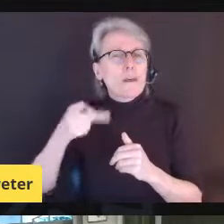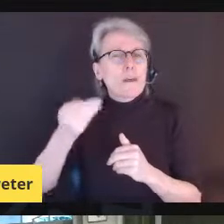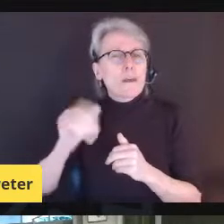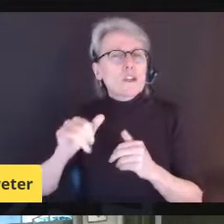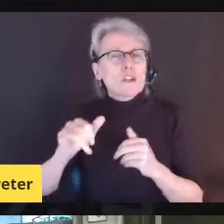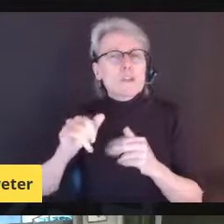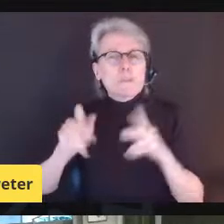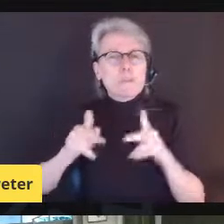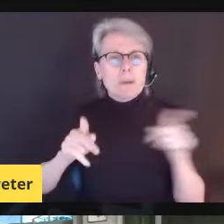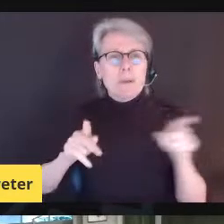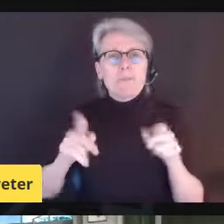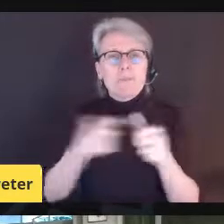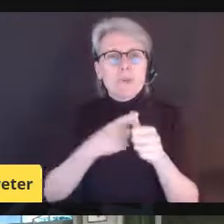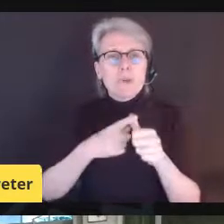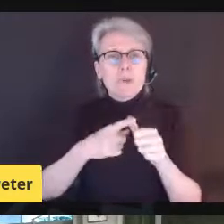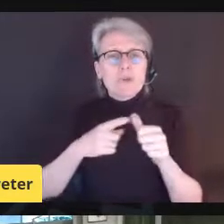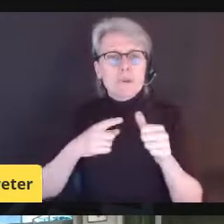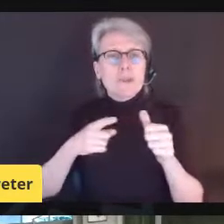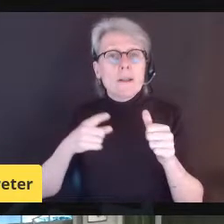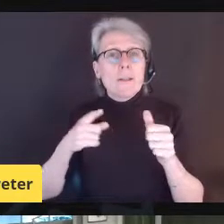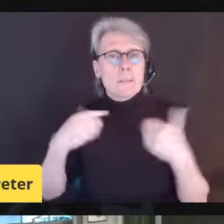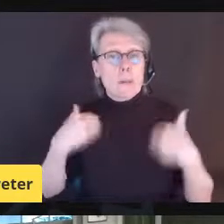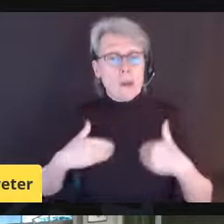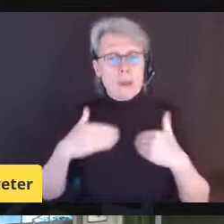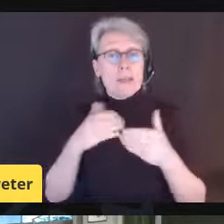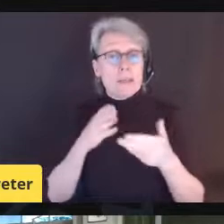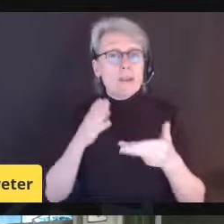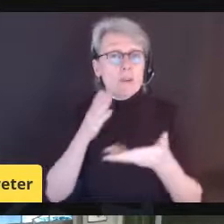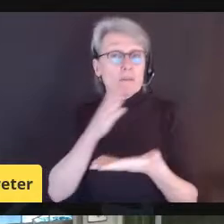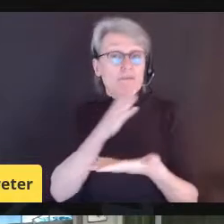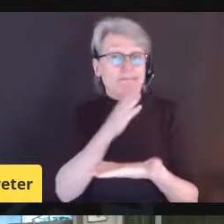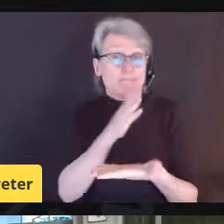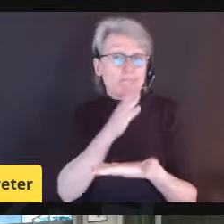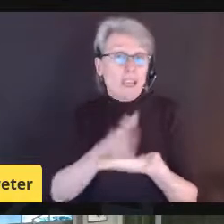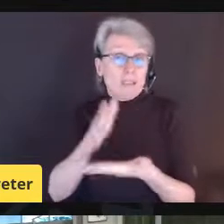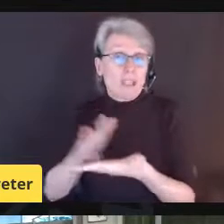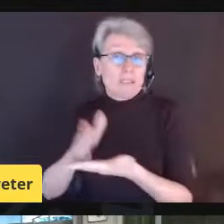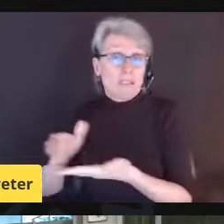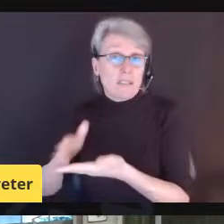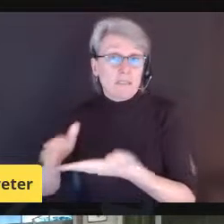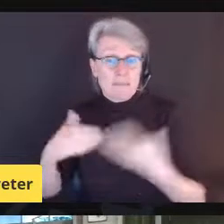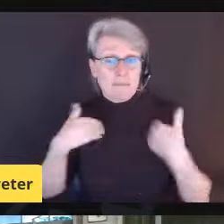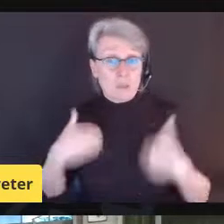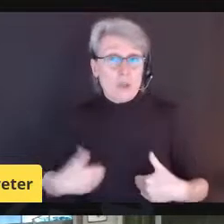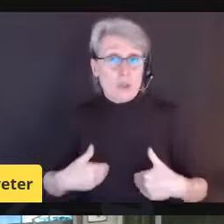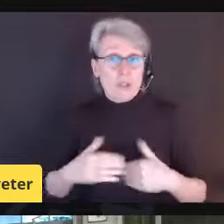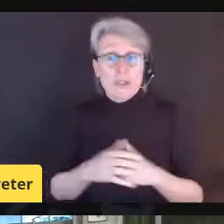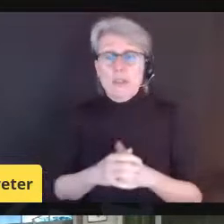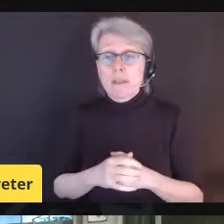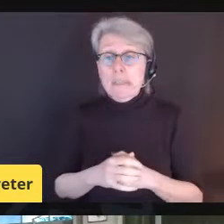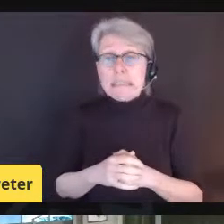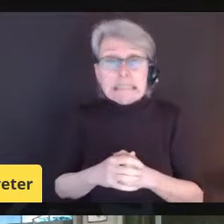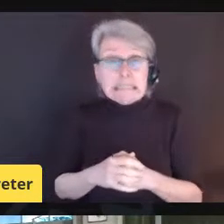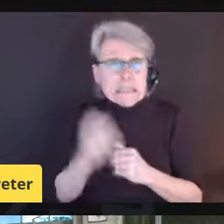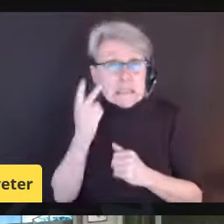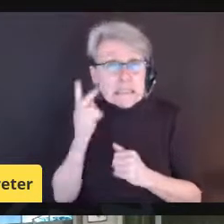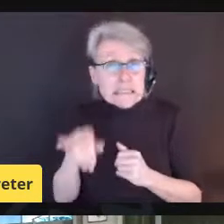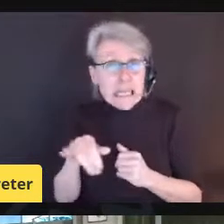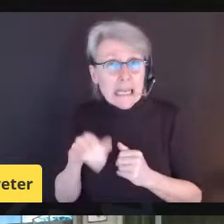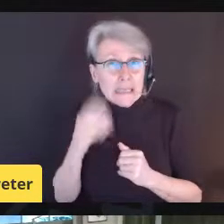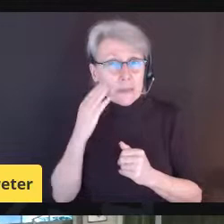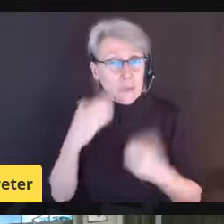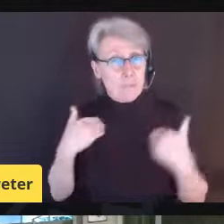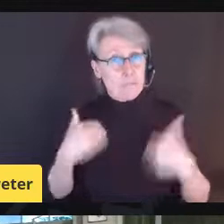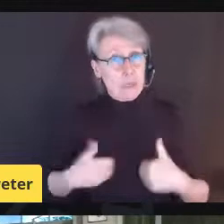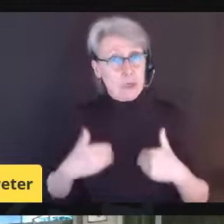with that is they'll first macerate the body. So maceration is, I don't know if anybody's ever done slow cooking